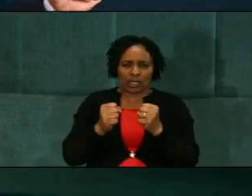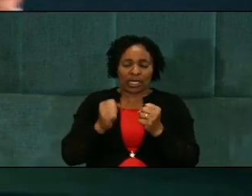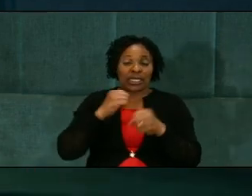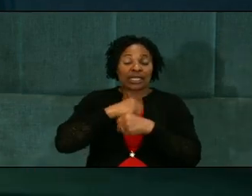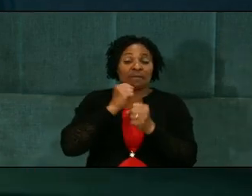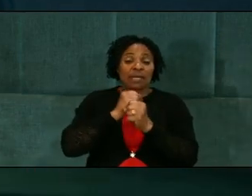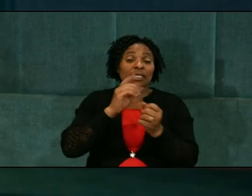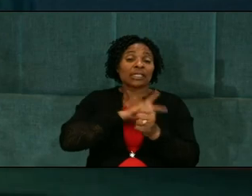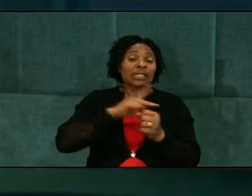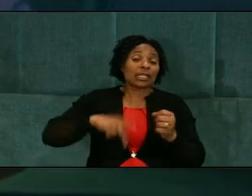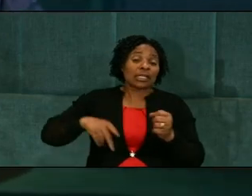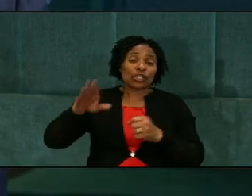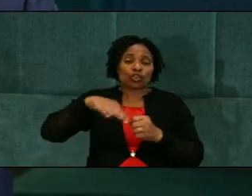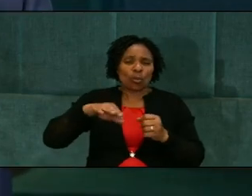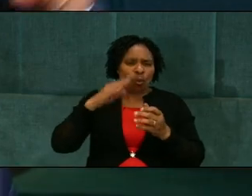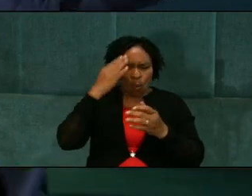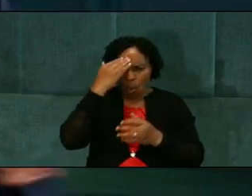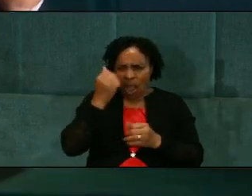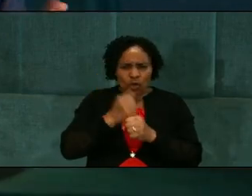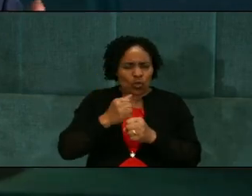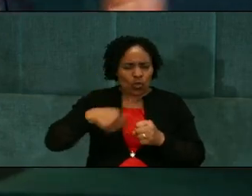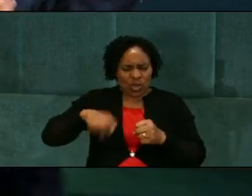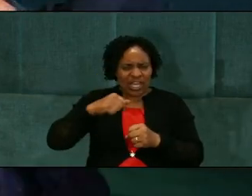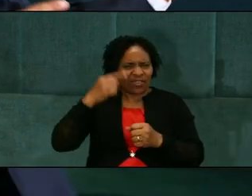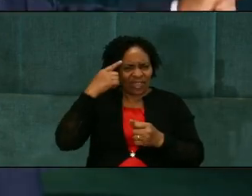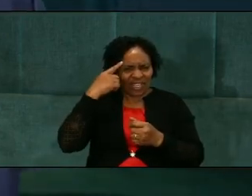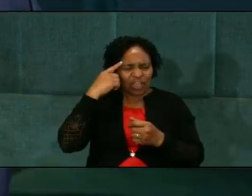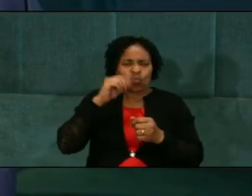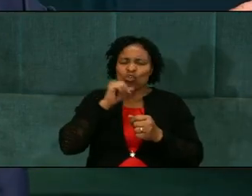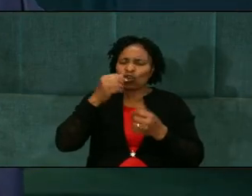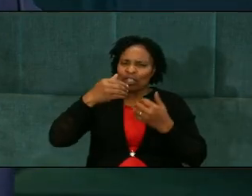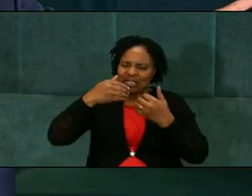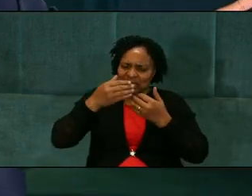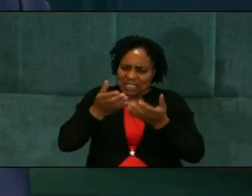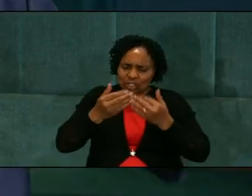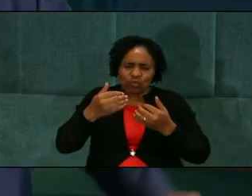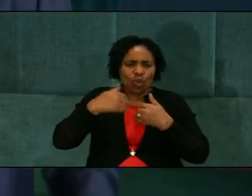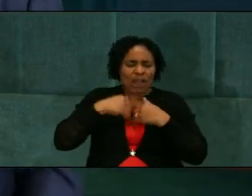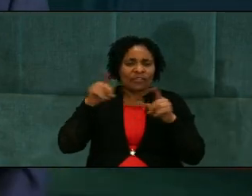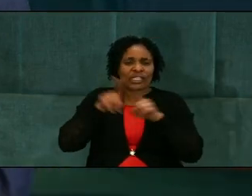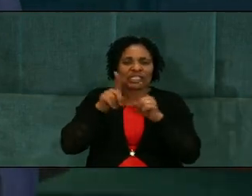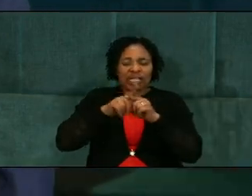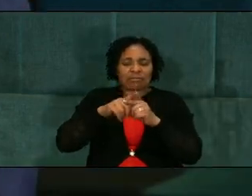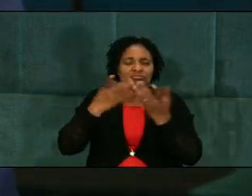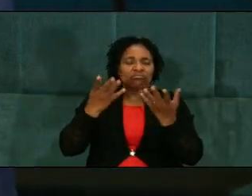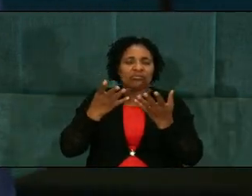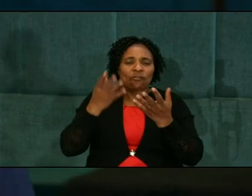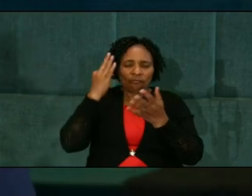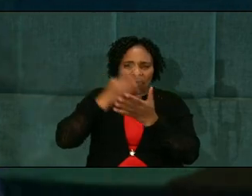kingdom? Why do we think that we don't have to have that kind of faith to make it?